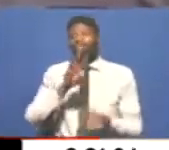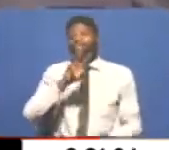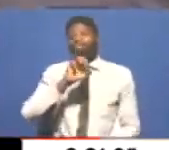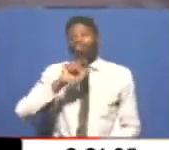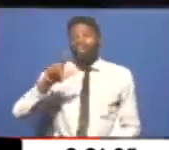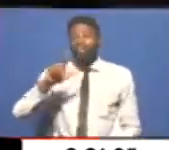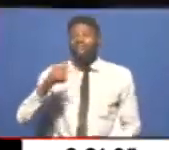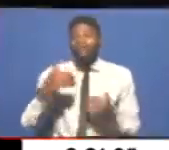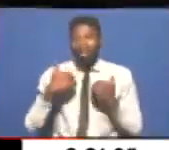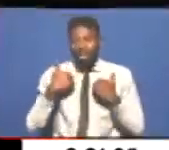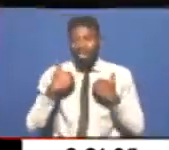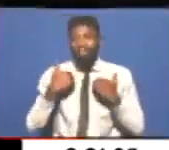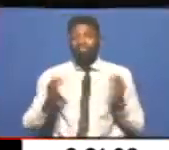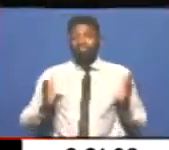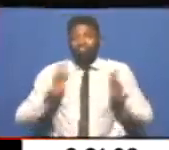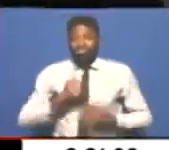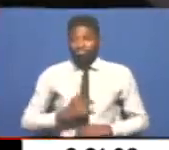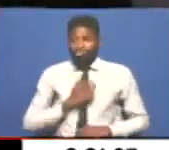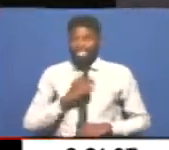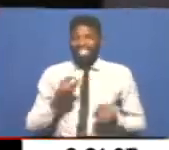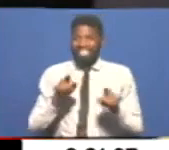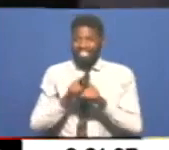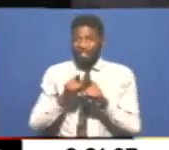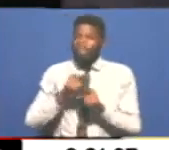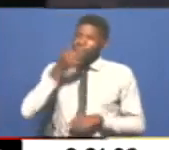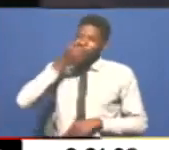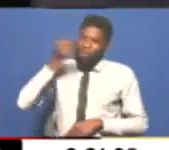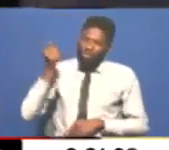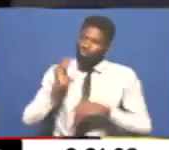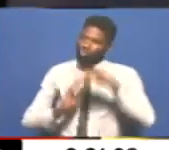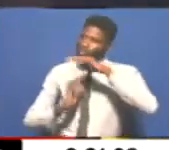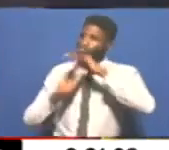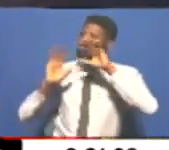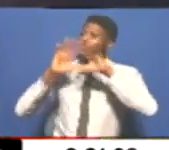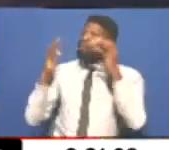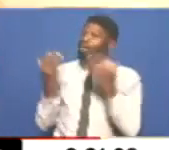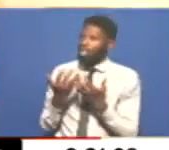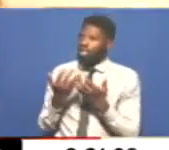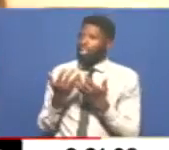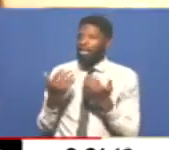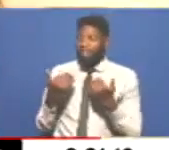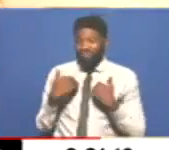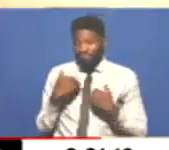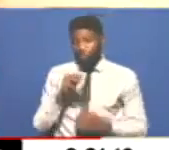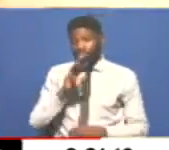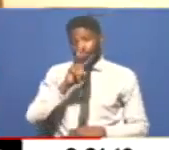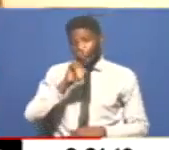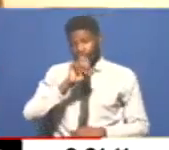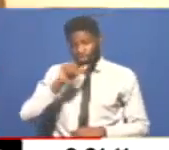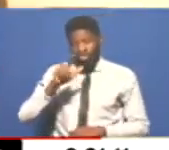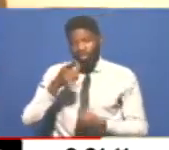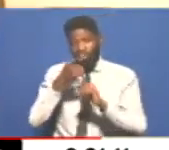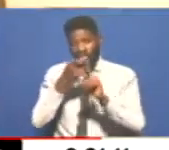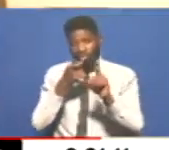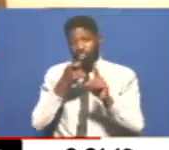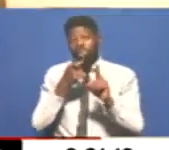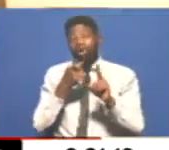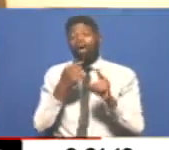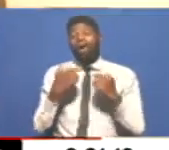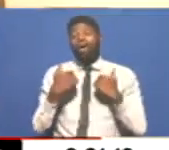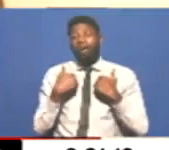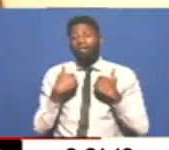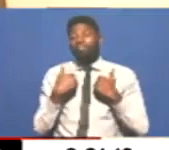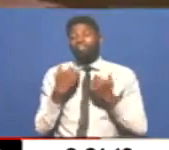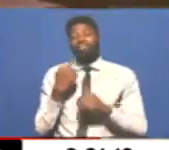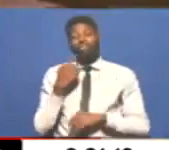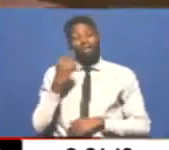are suits that basically are the best fabrics in the world. So we have wool suiting fabric ranging from Super 100 to Super